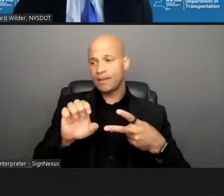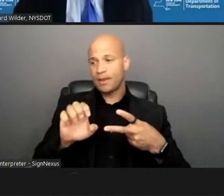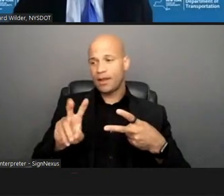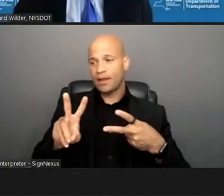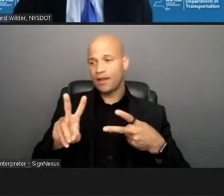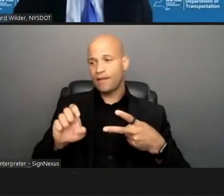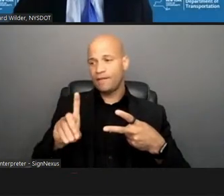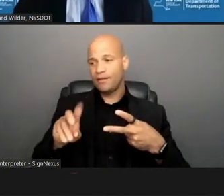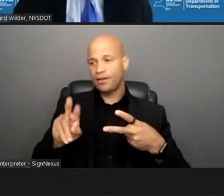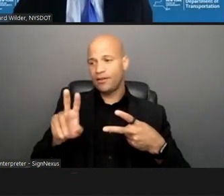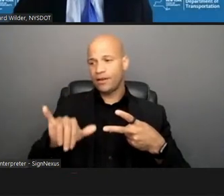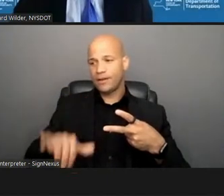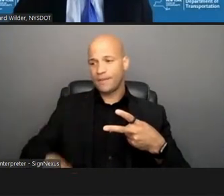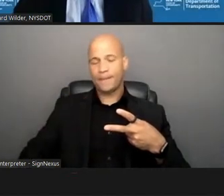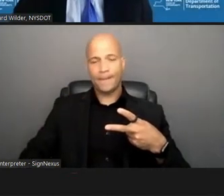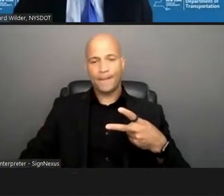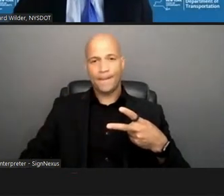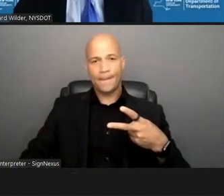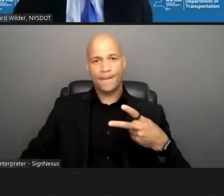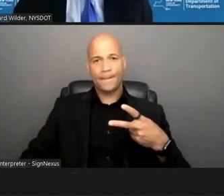Isabel verduri